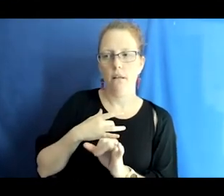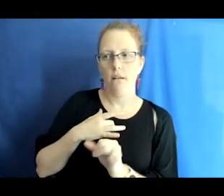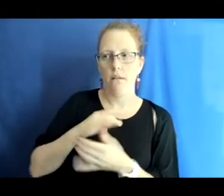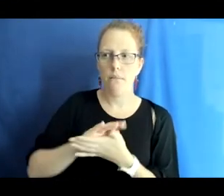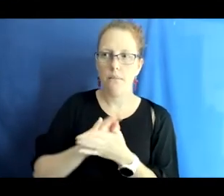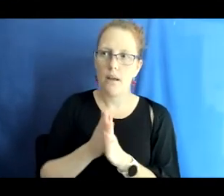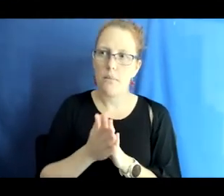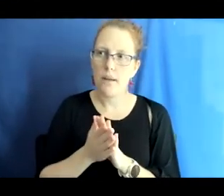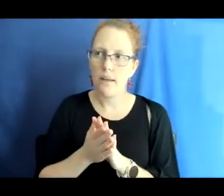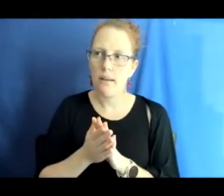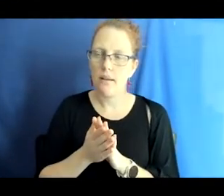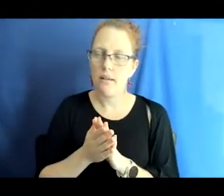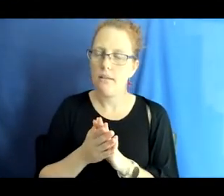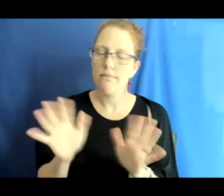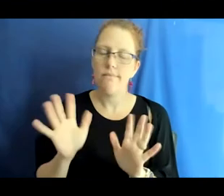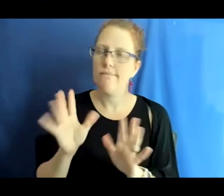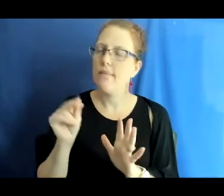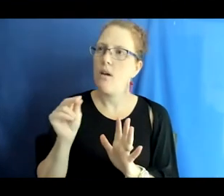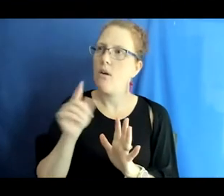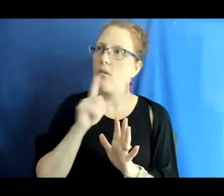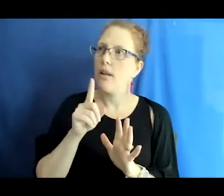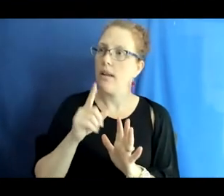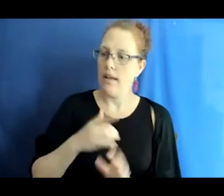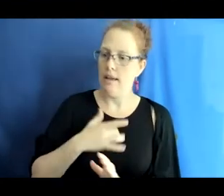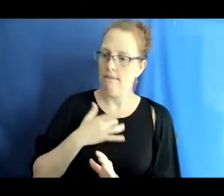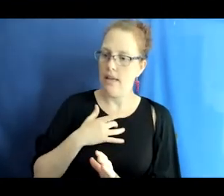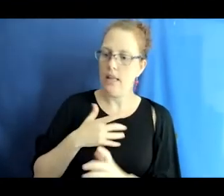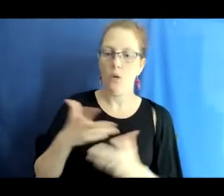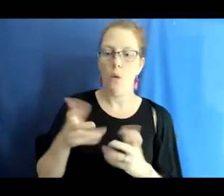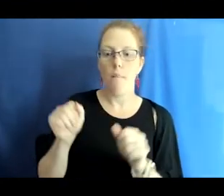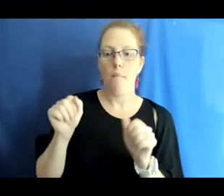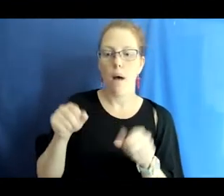or feeling the presence of what our life could have been.